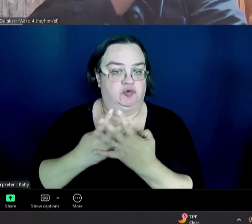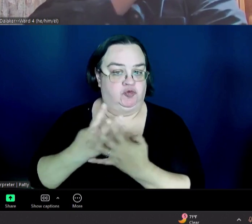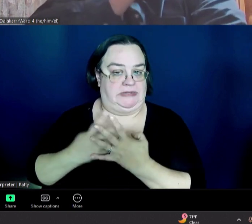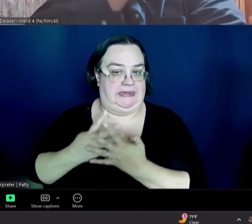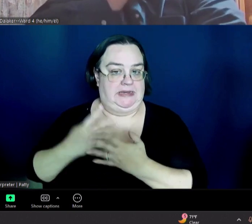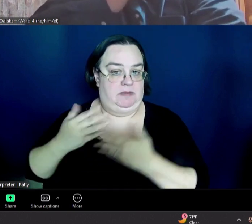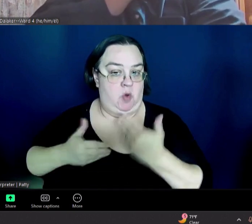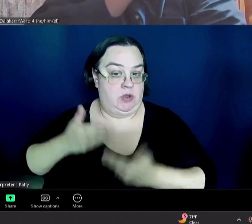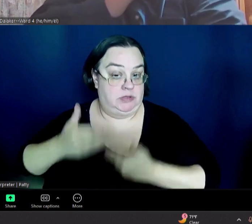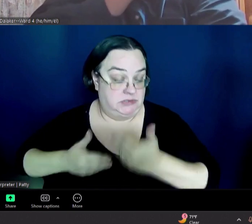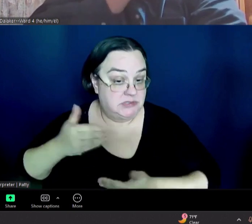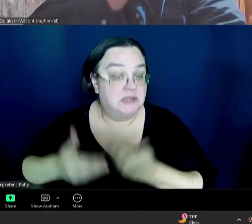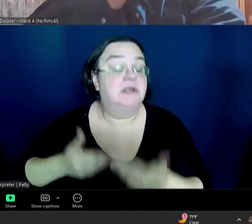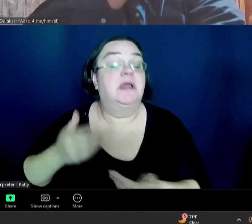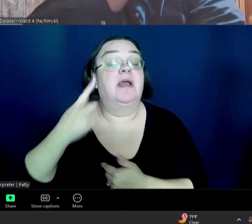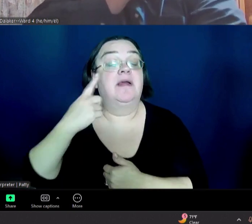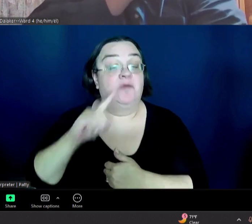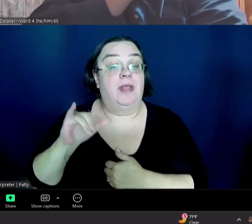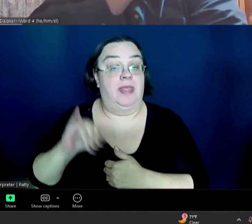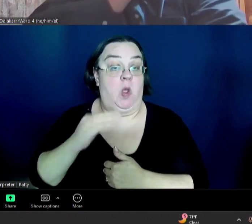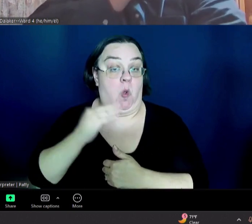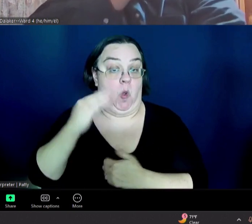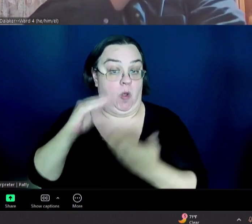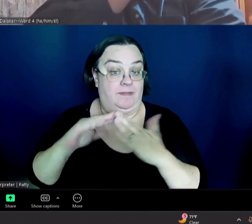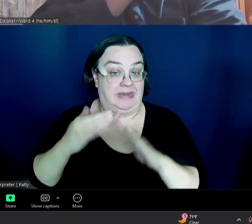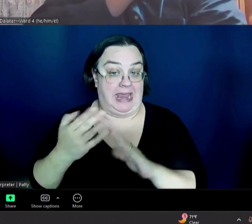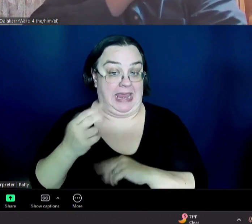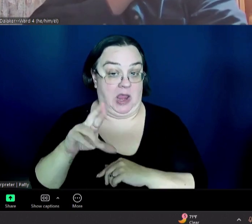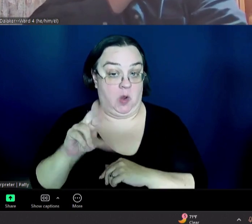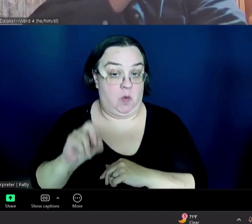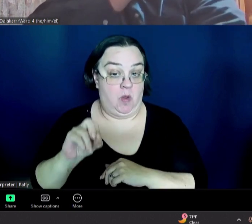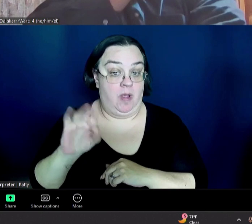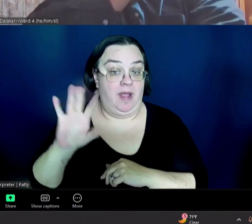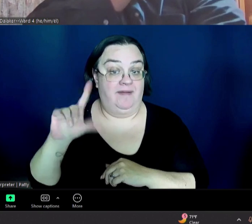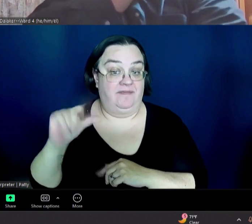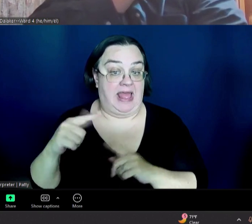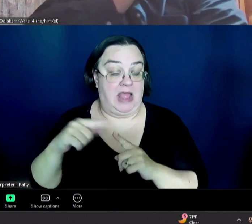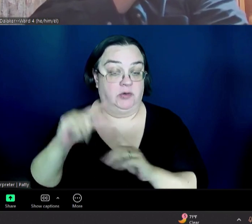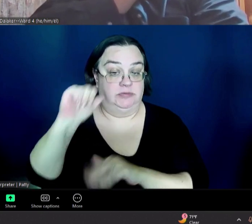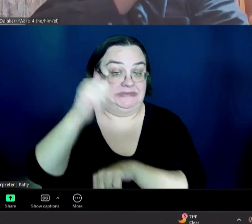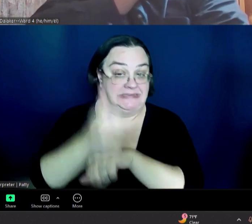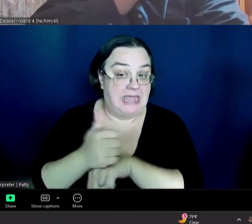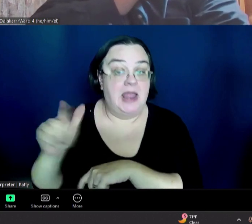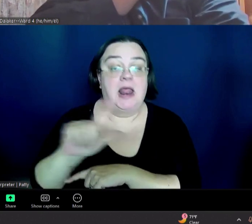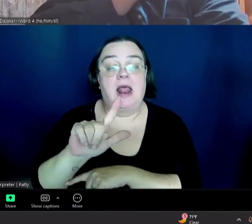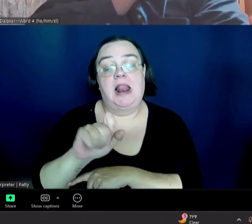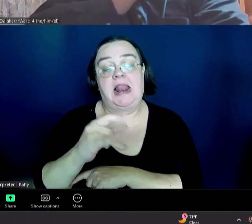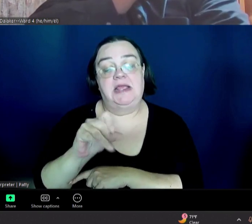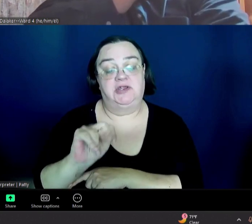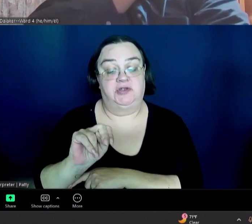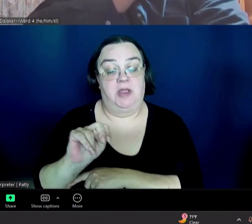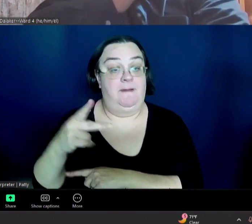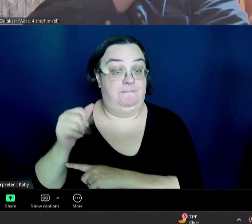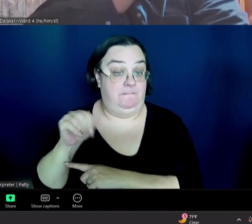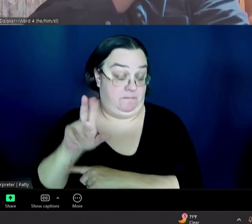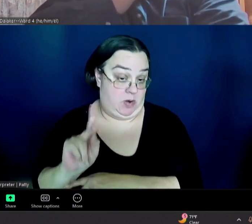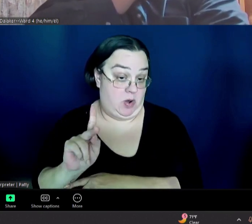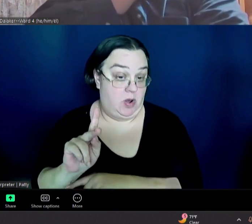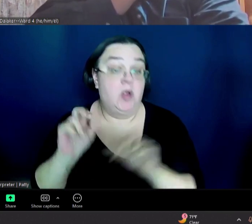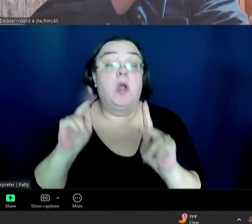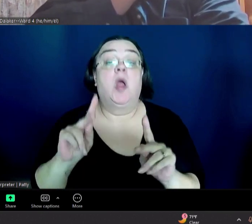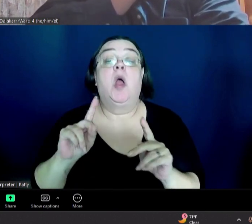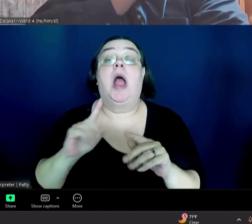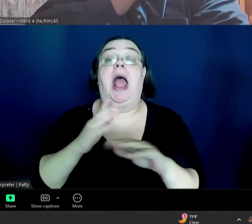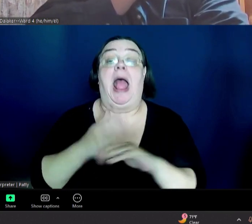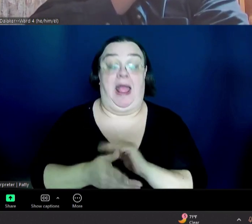for the Hometown Heroes flags to be flown at Legion Park. Okay? Upon the review